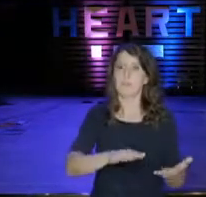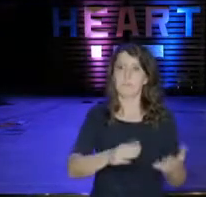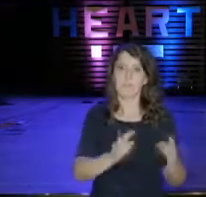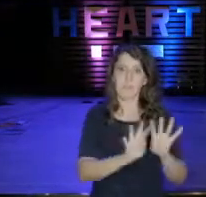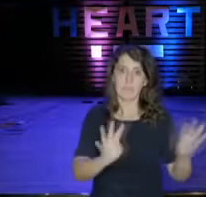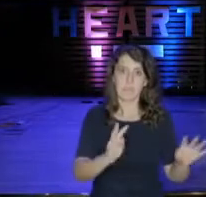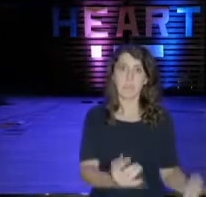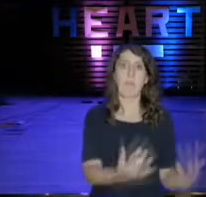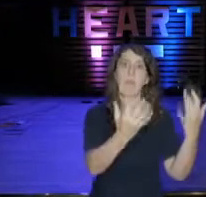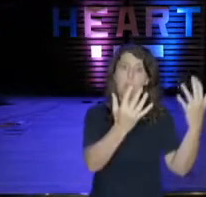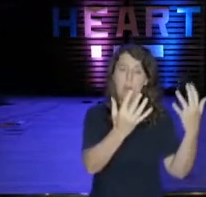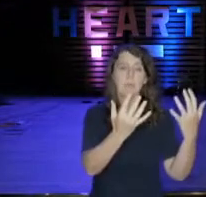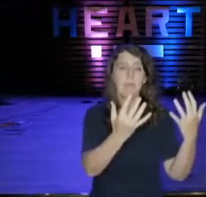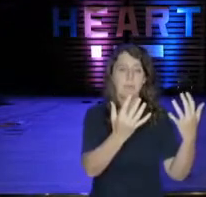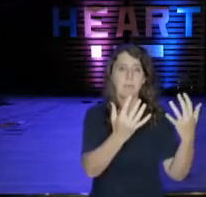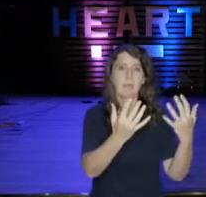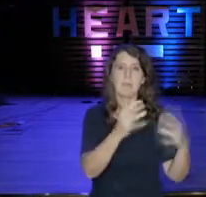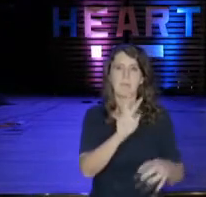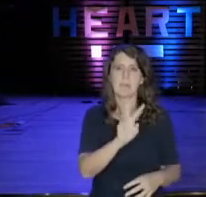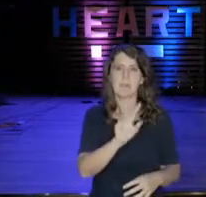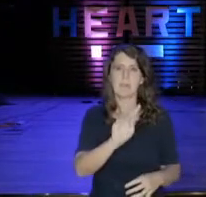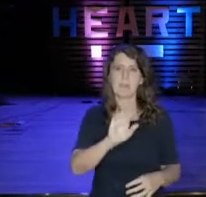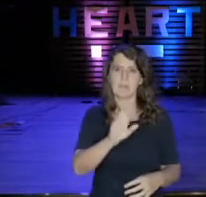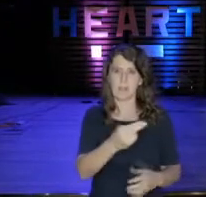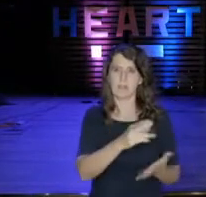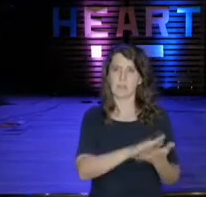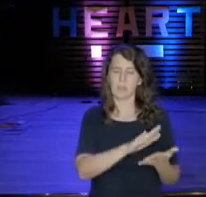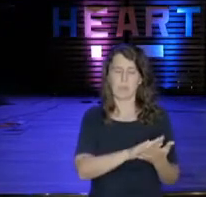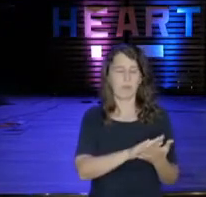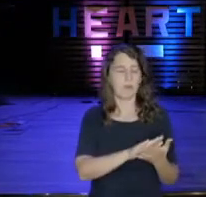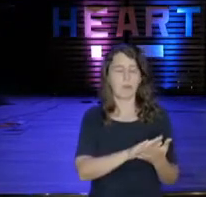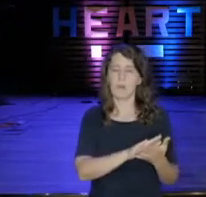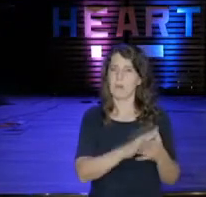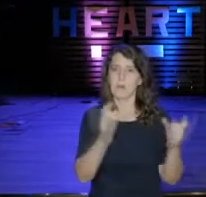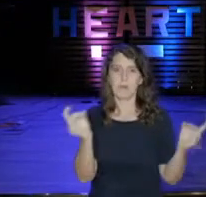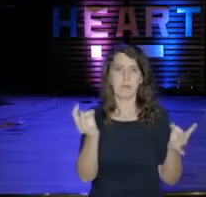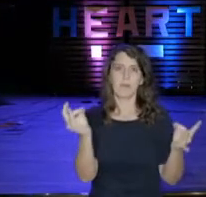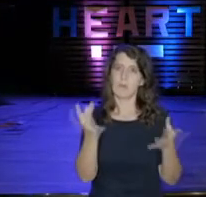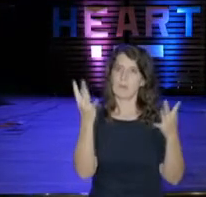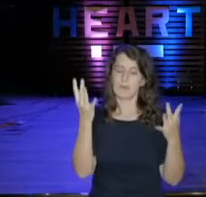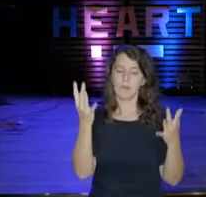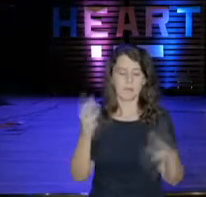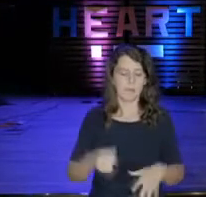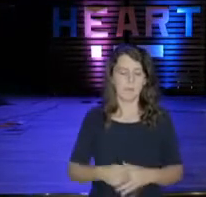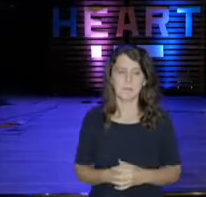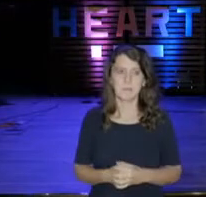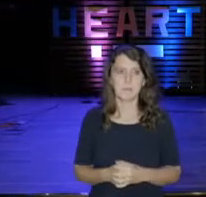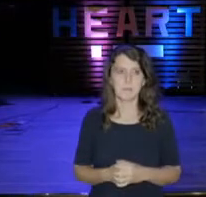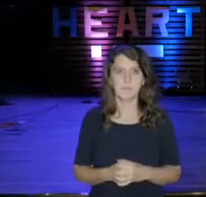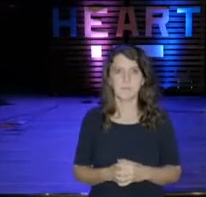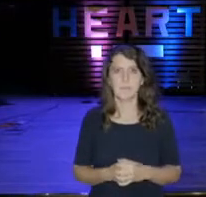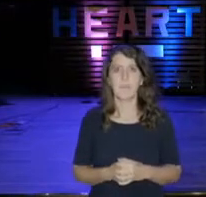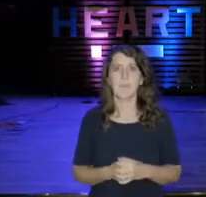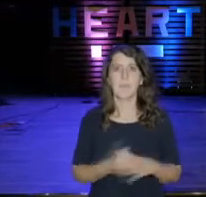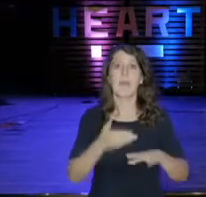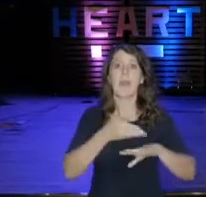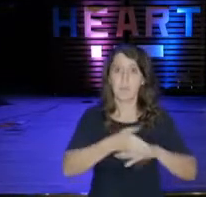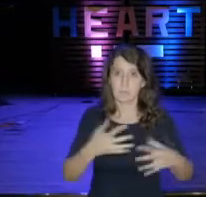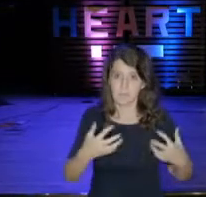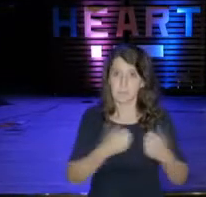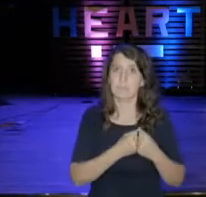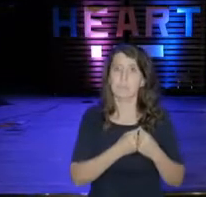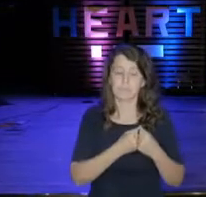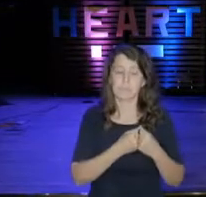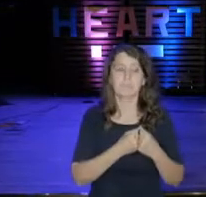fence there at the VTEC school. And it was just real tragic. And several days after, they had this